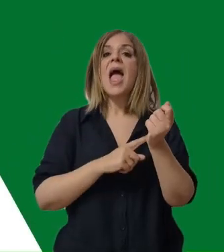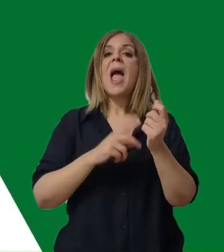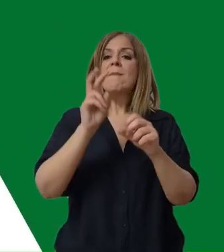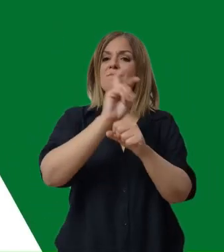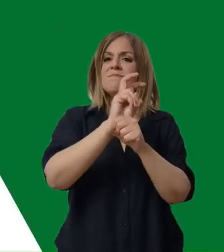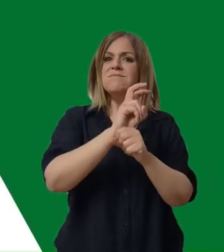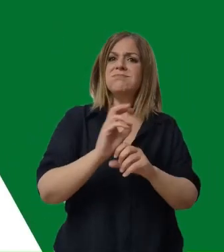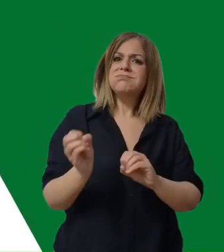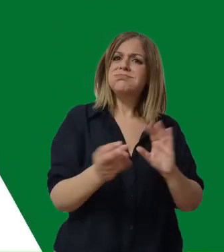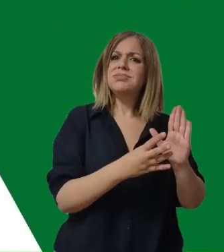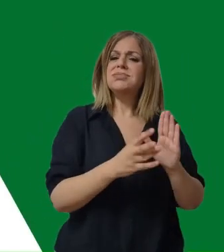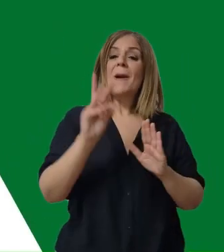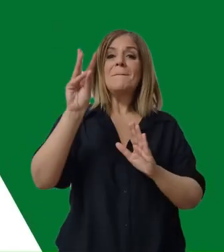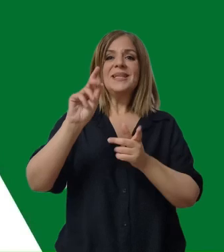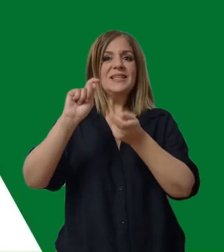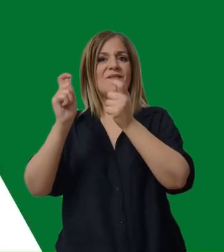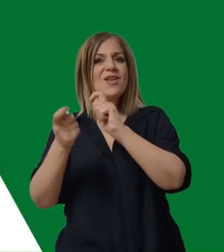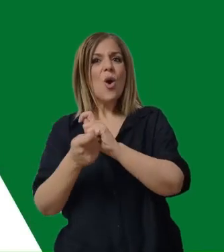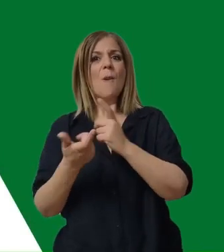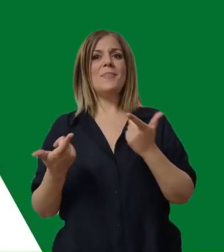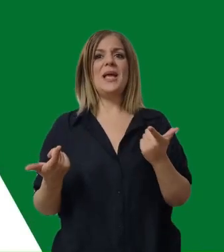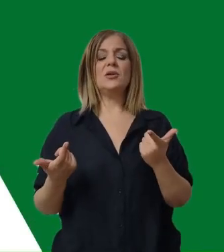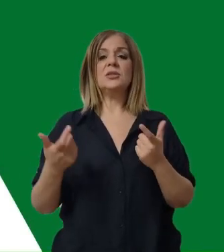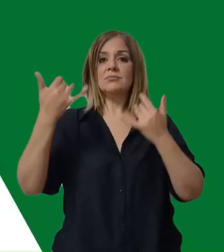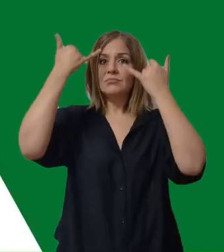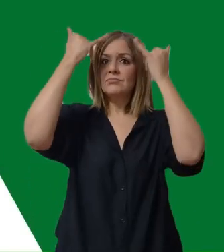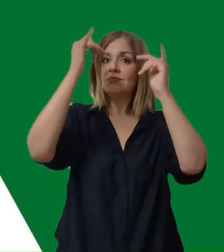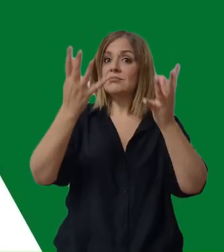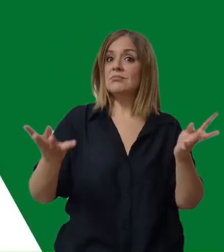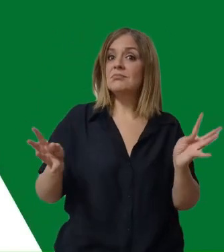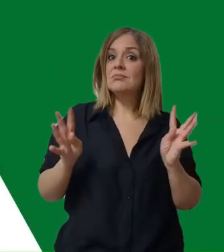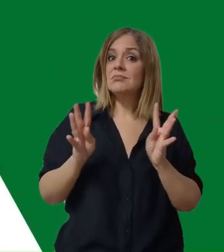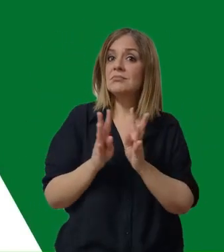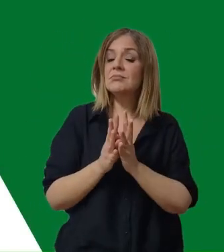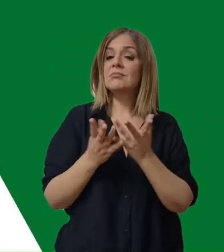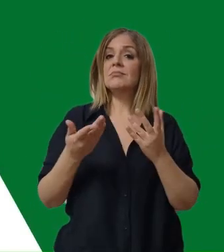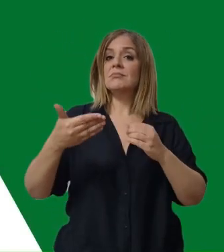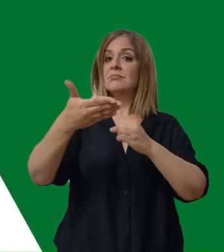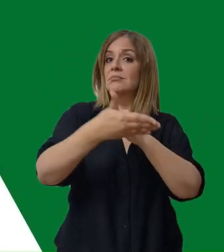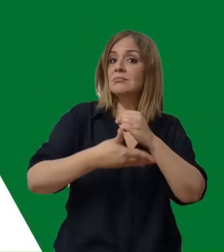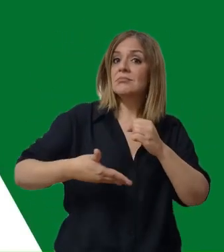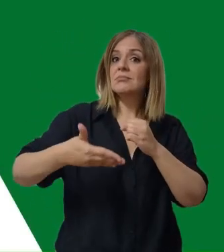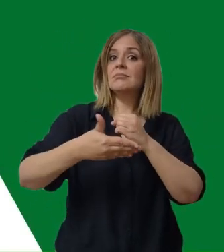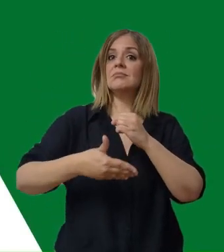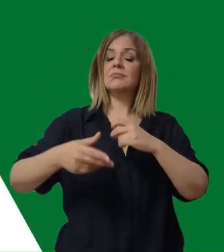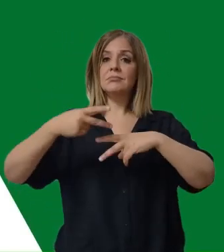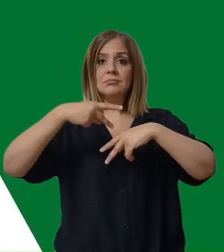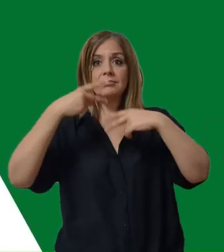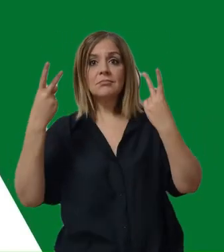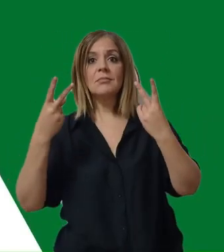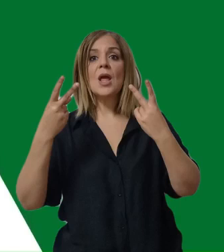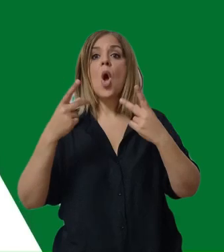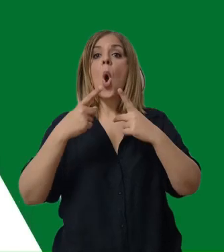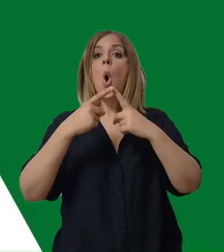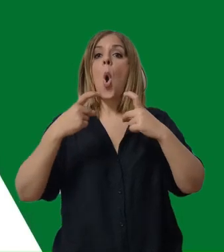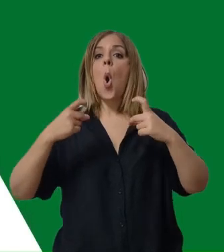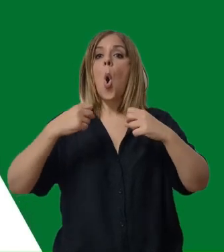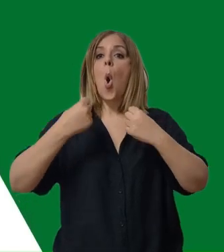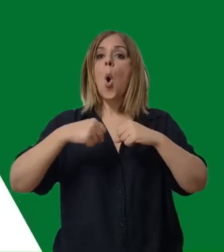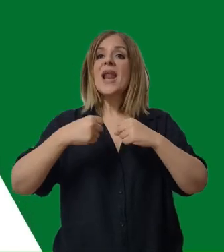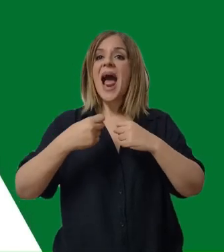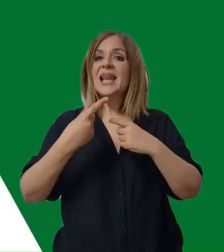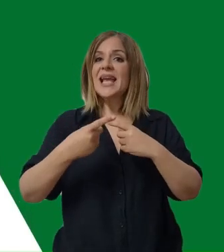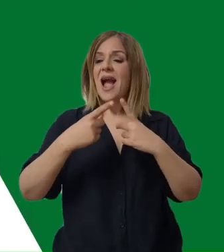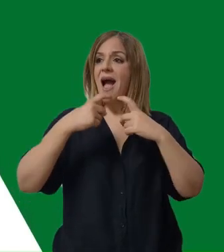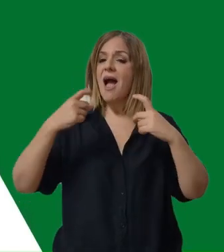paper. In agriculture and farming, farmers can practice organic farming,